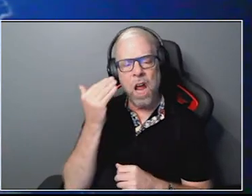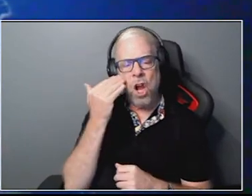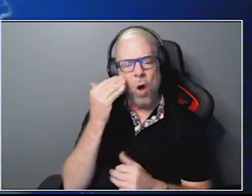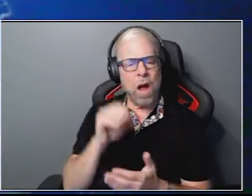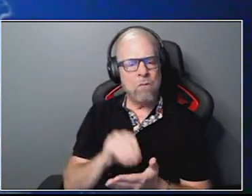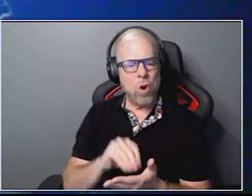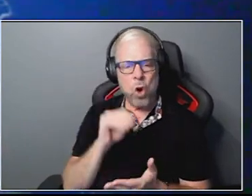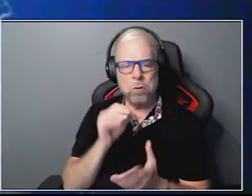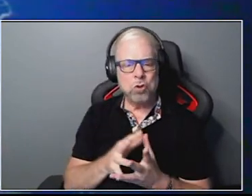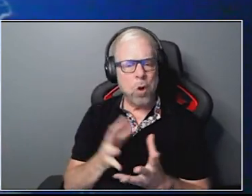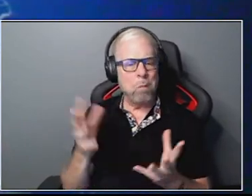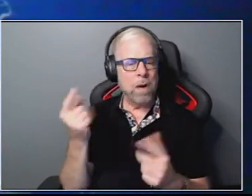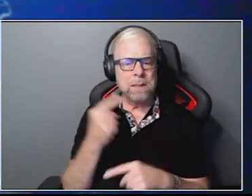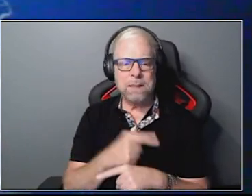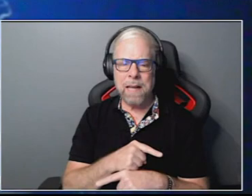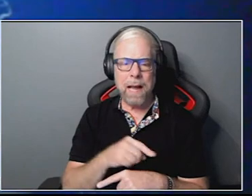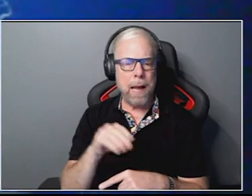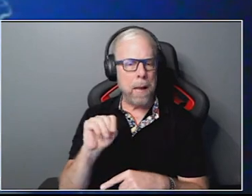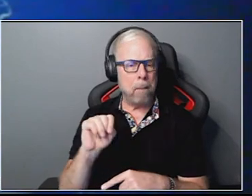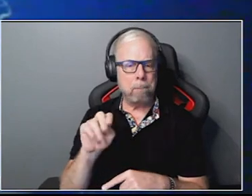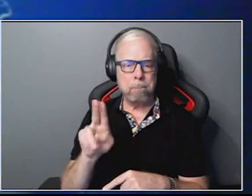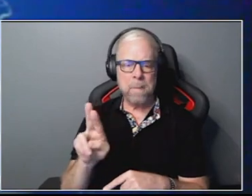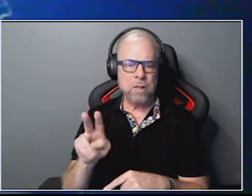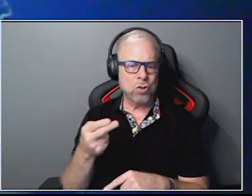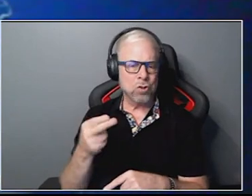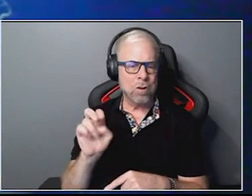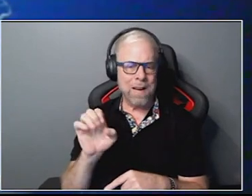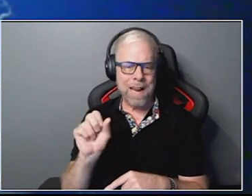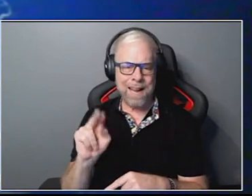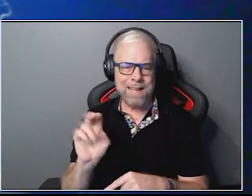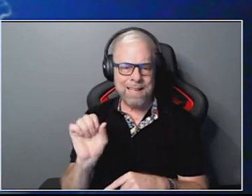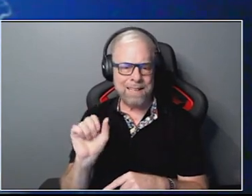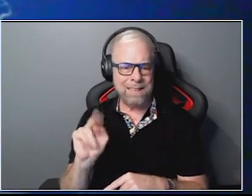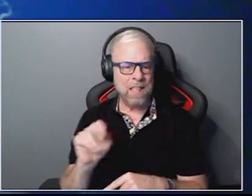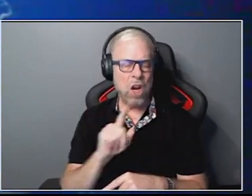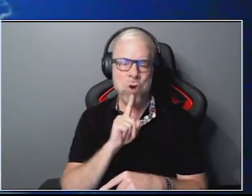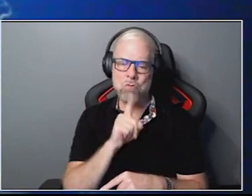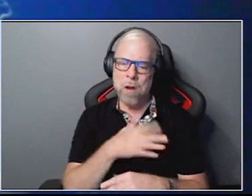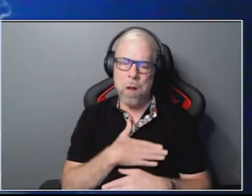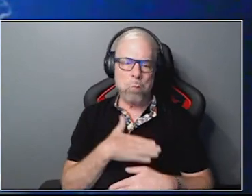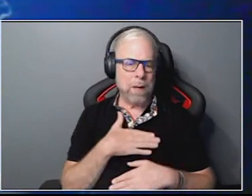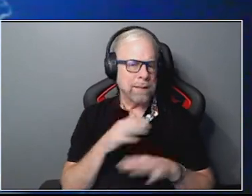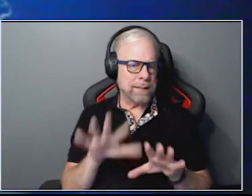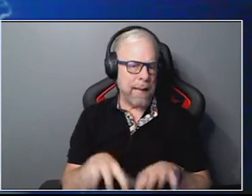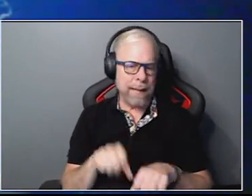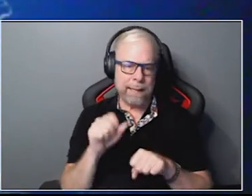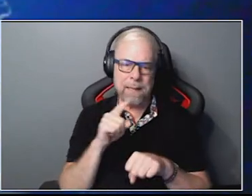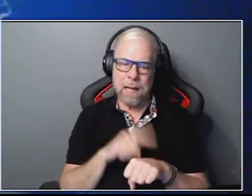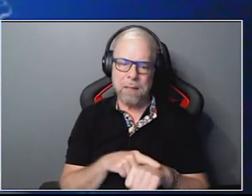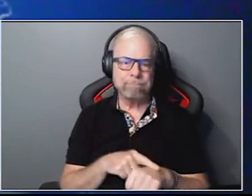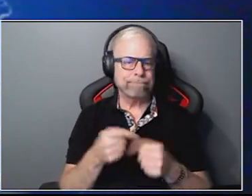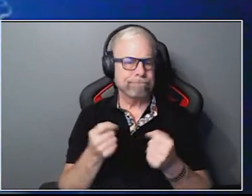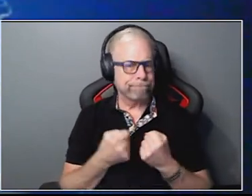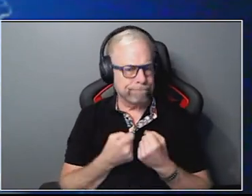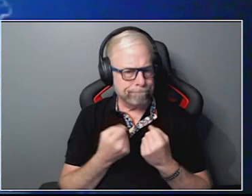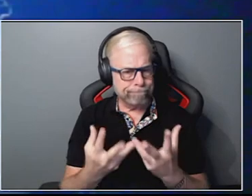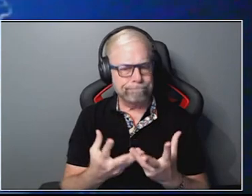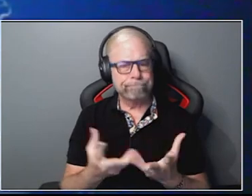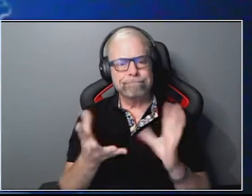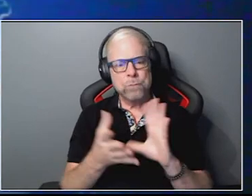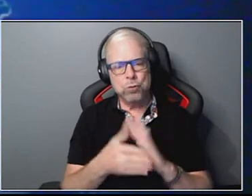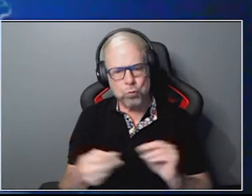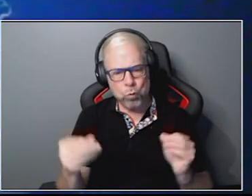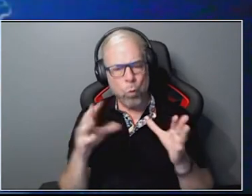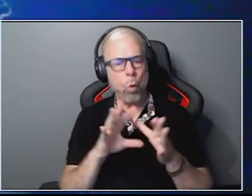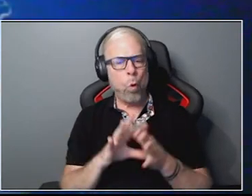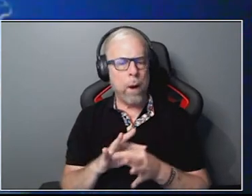much today, Mr. Henson, and I really, really appreciate your taking the time to tell us your stories about your trip